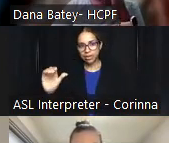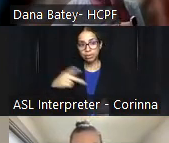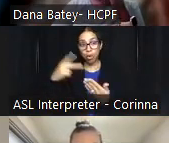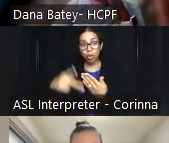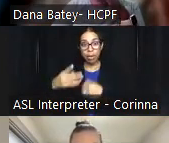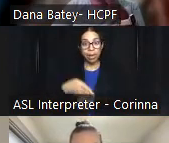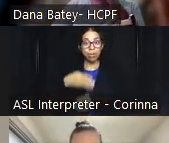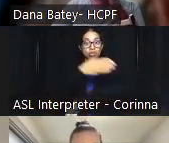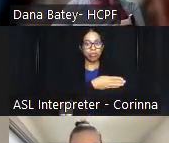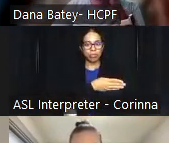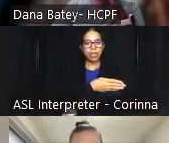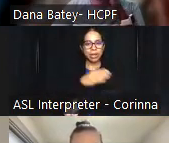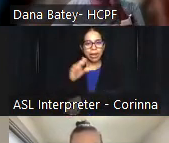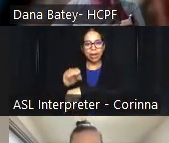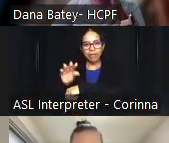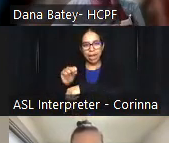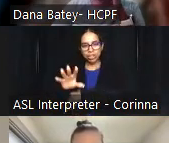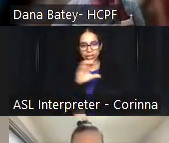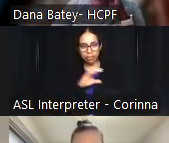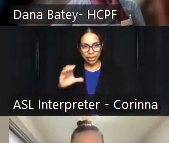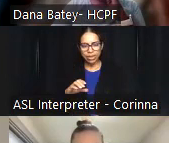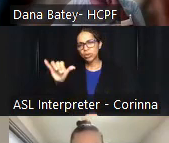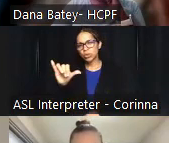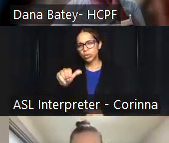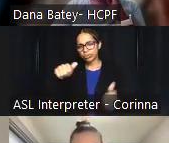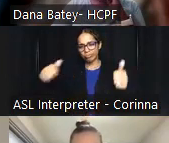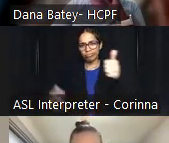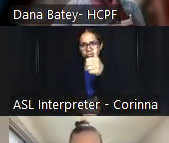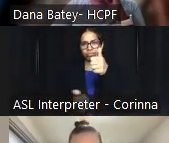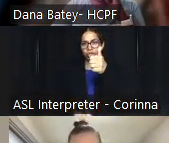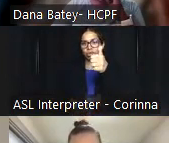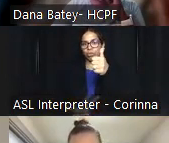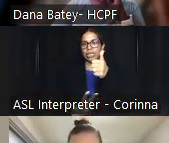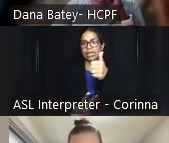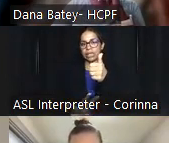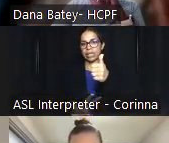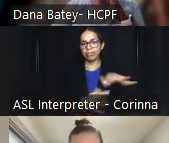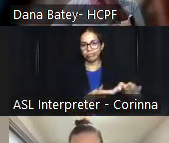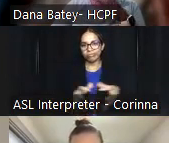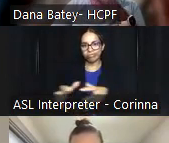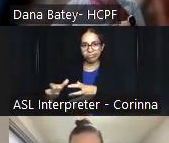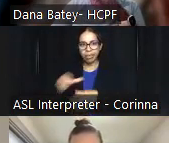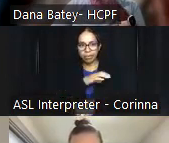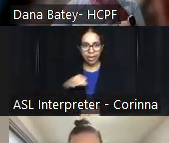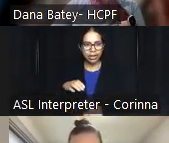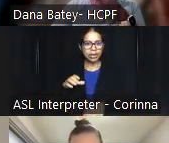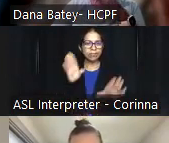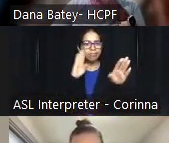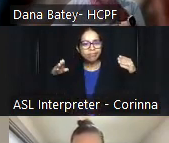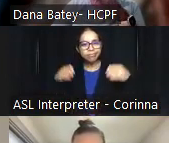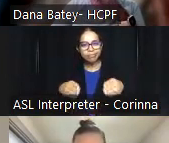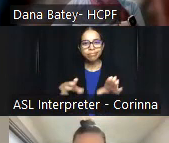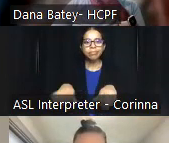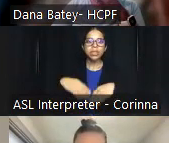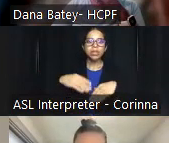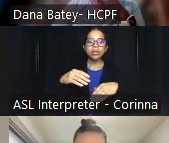3 subcommittees as part of that too, that focus on behavioral health integration strategies, provider and community experience,